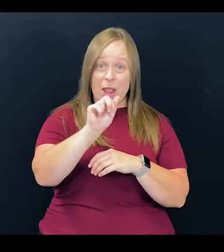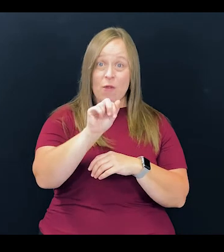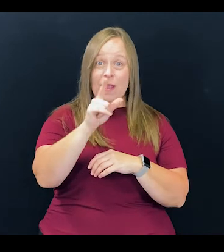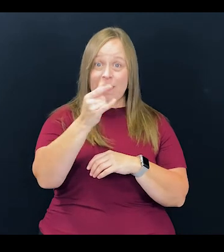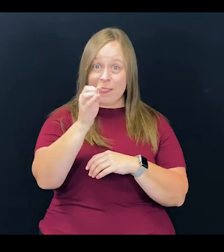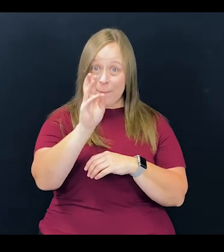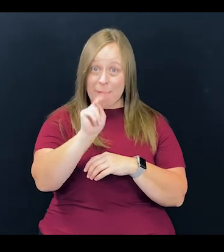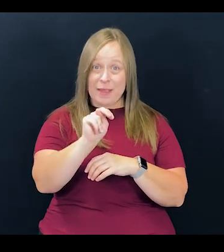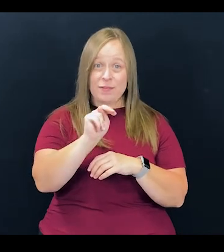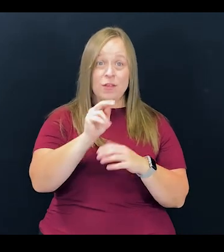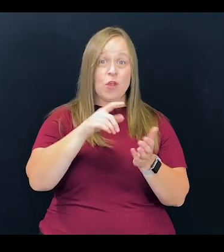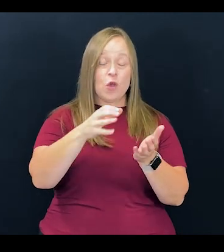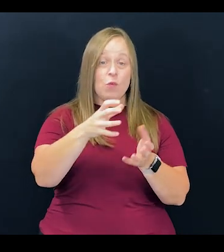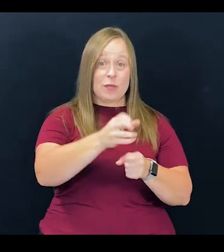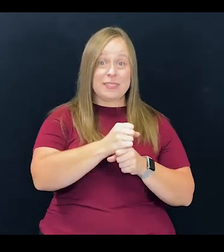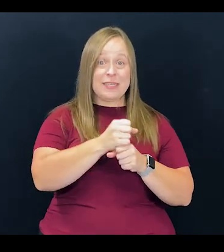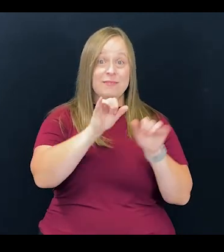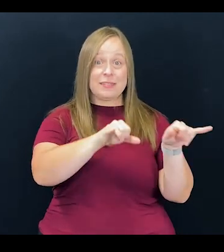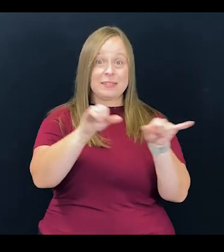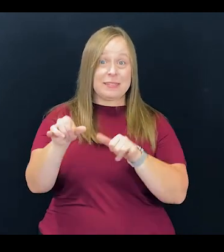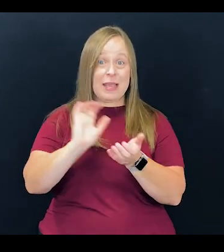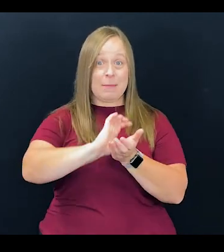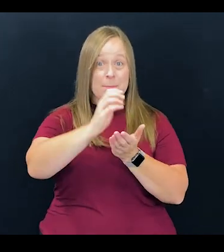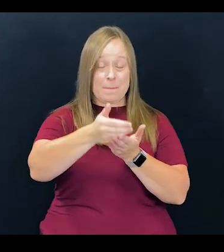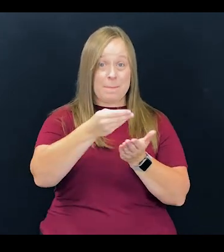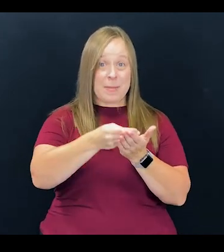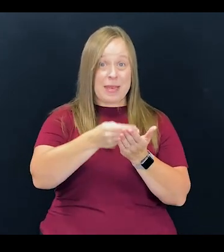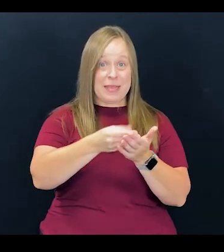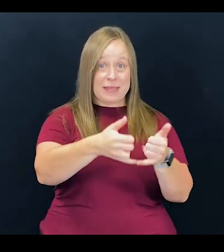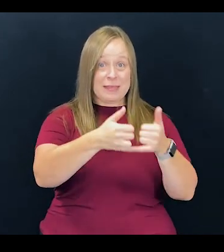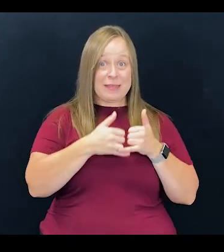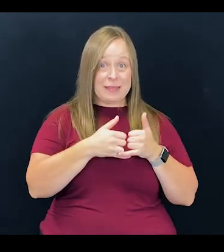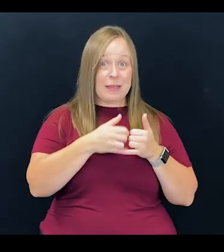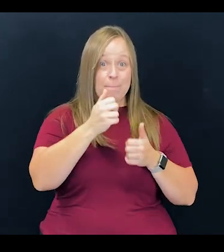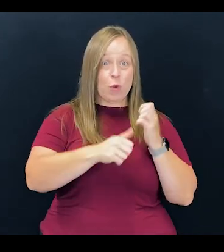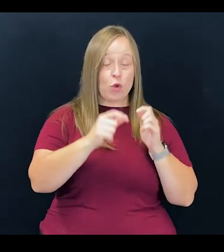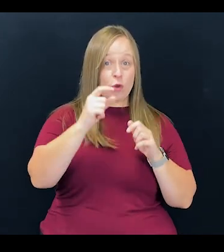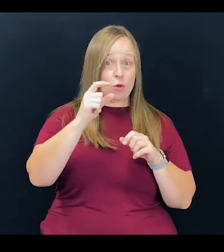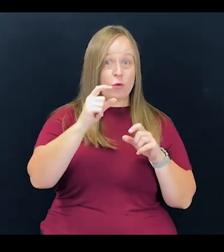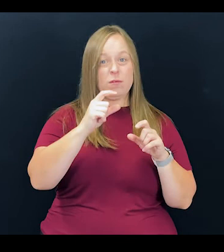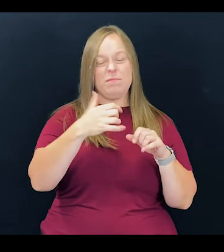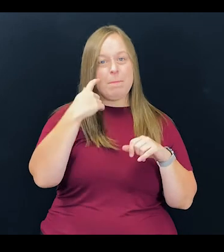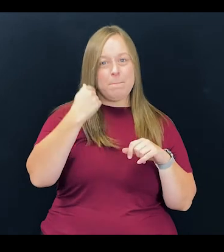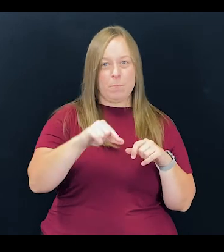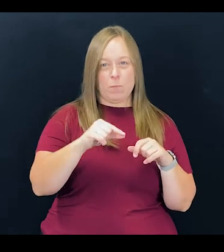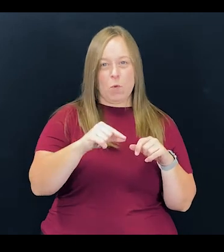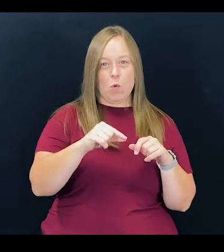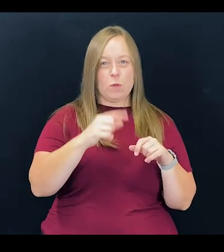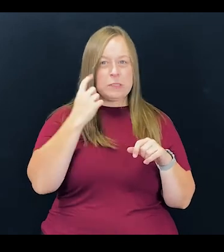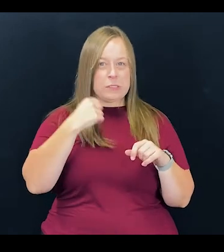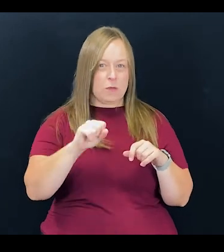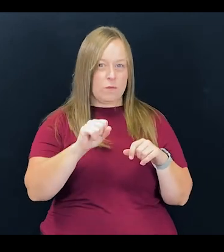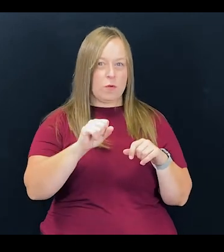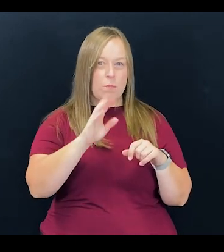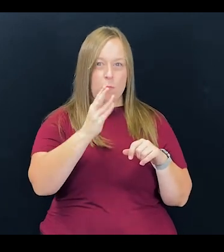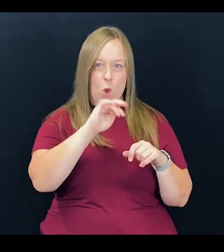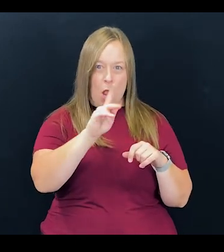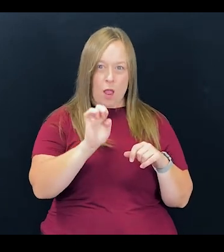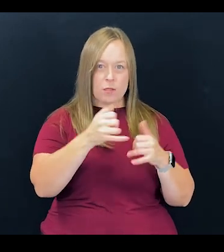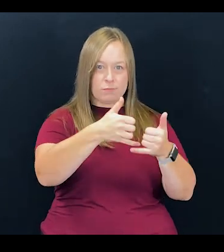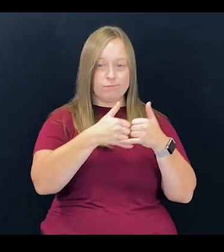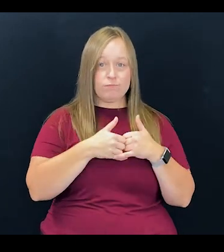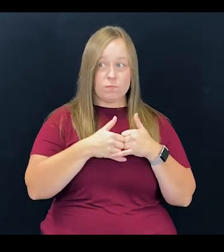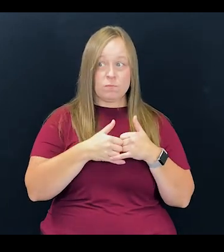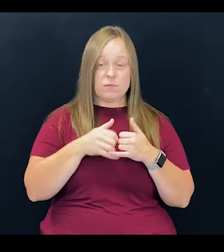history. Paralympians will receive the same prize money per medal as Olympians. And this is something